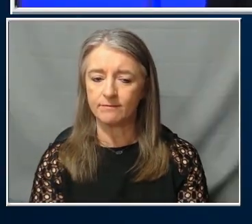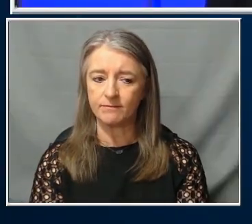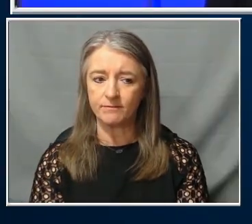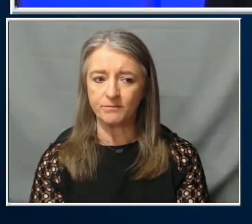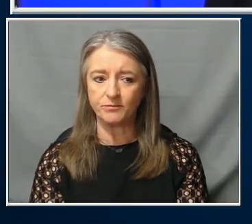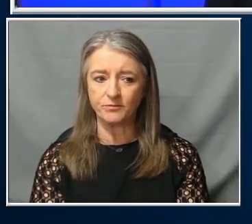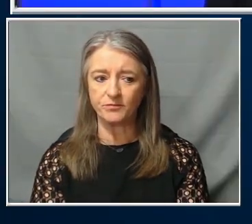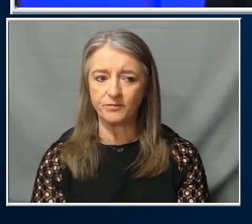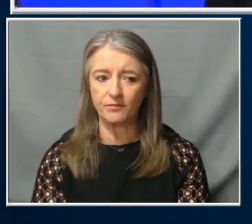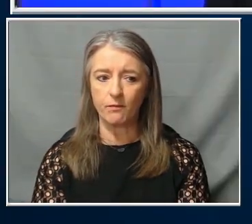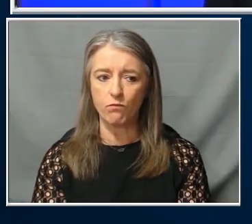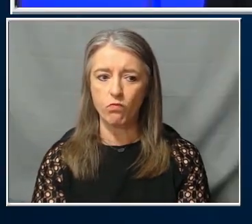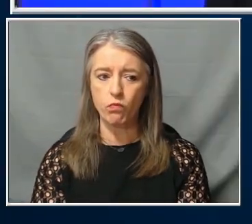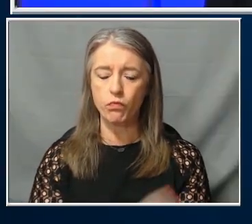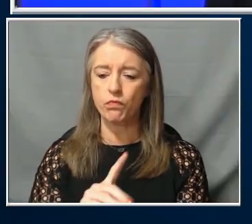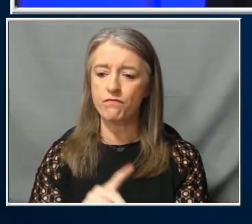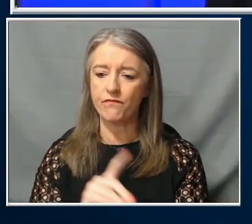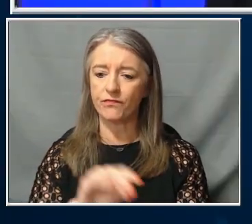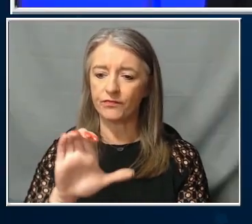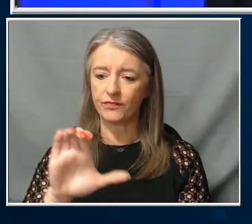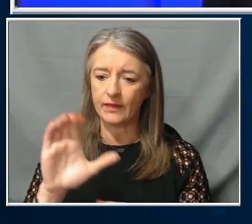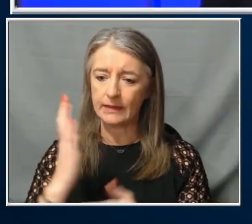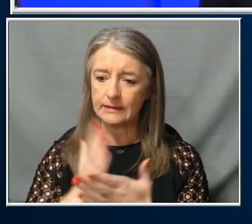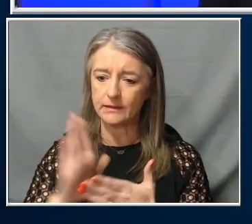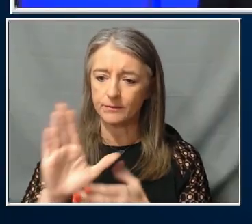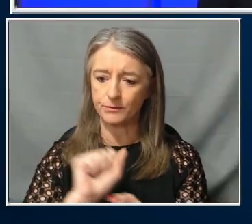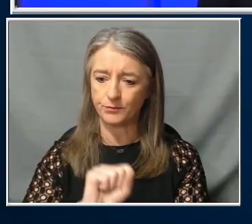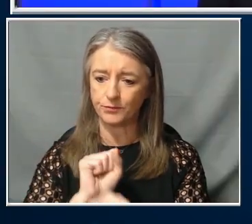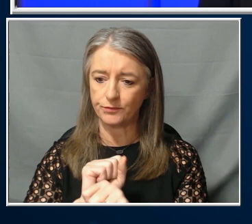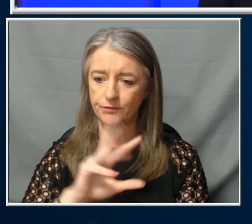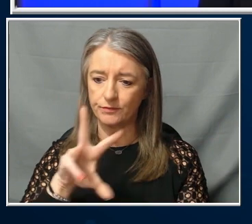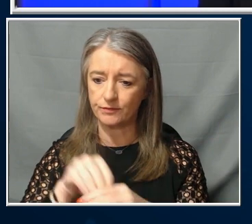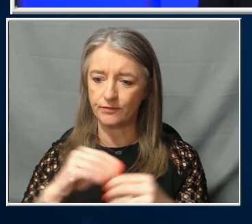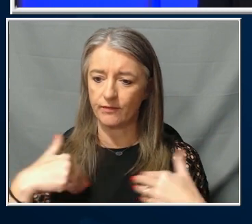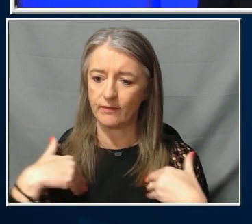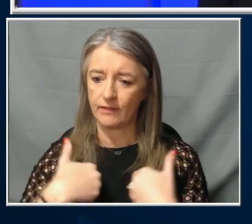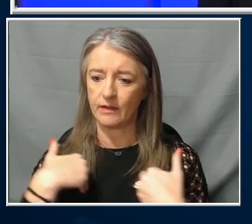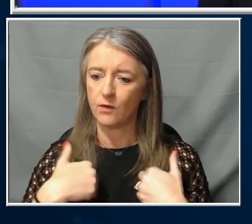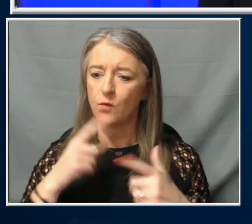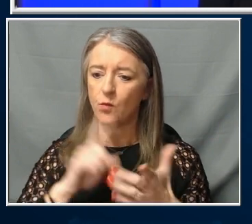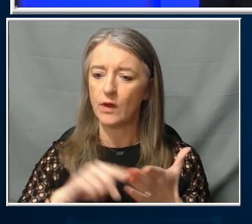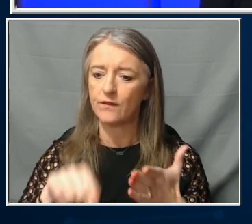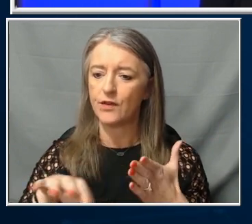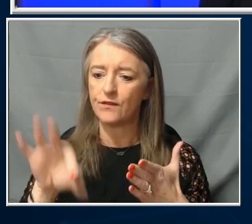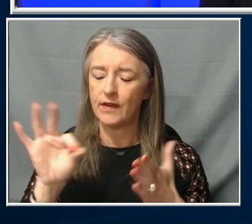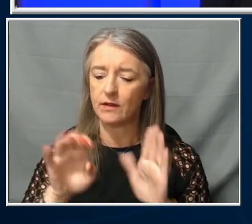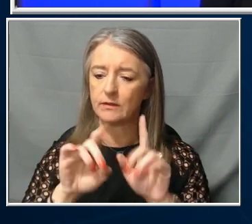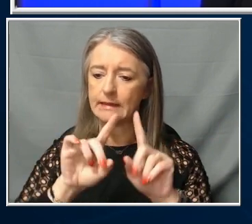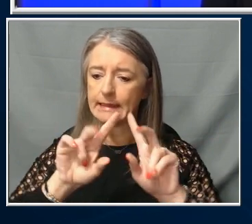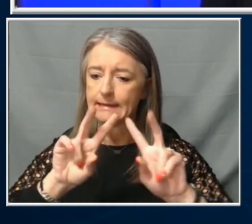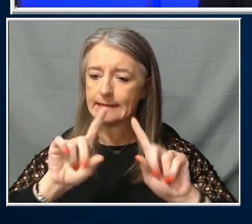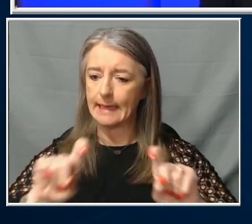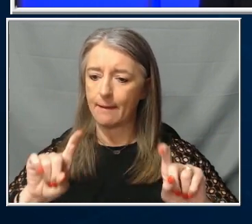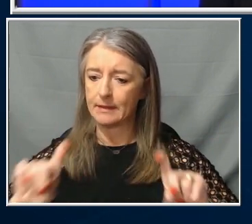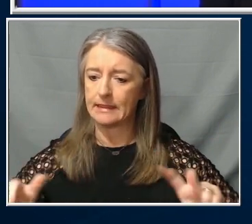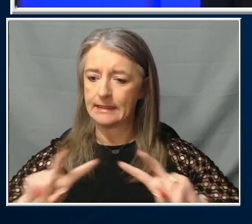Very much so. Dr. C, some of your work has also been in animals. What have you found when examining animals and their memories? Tell us